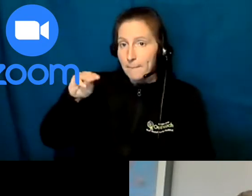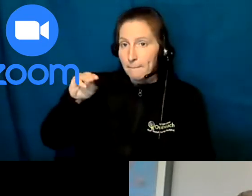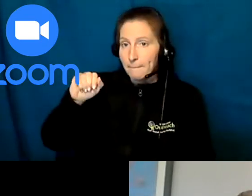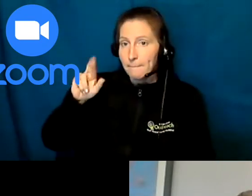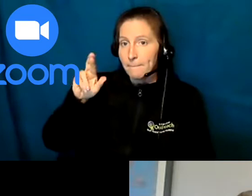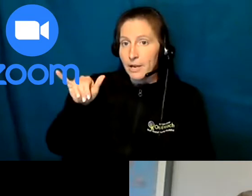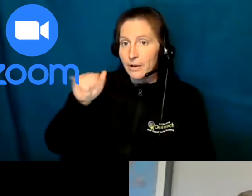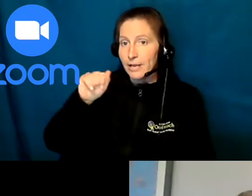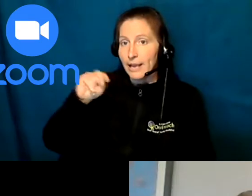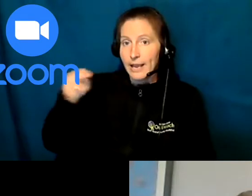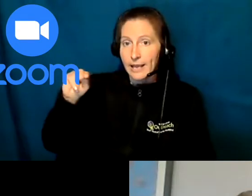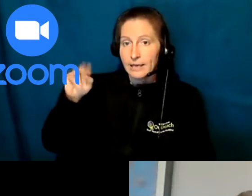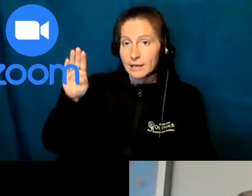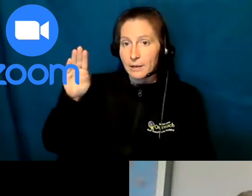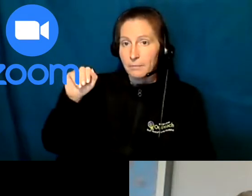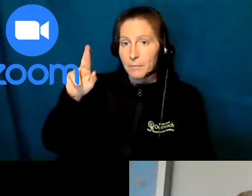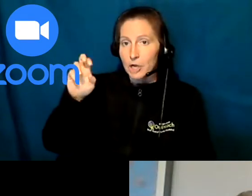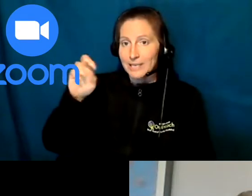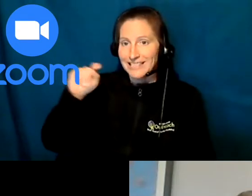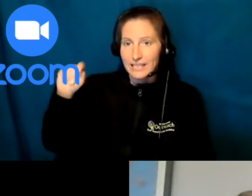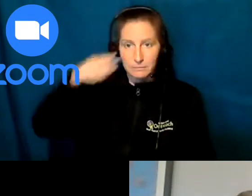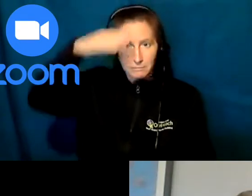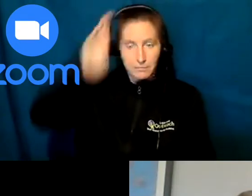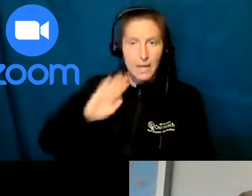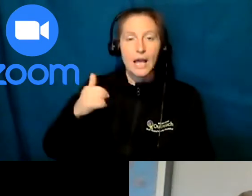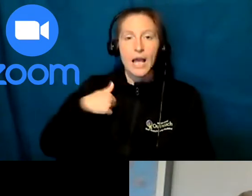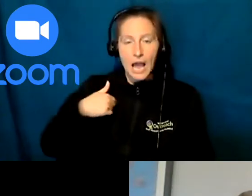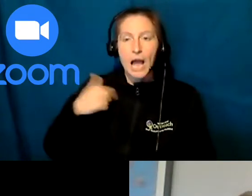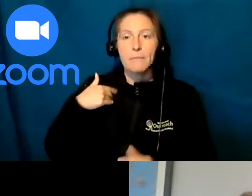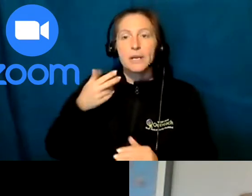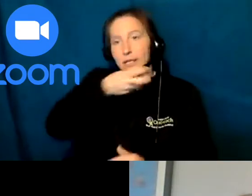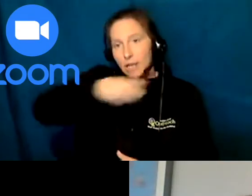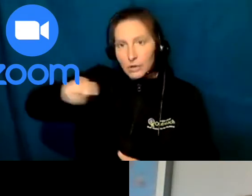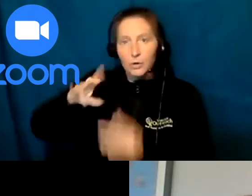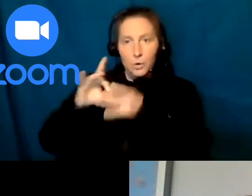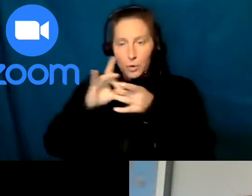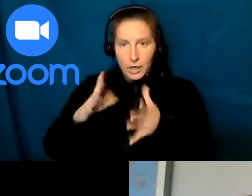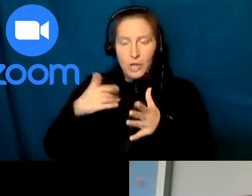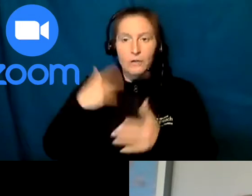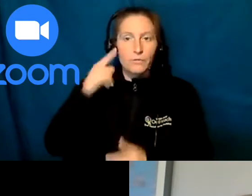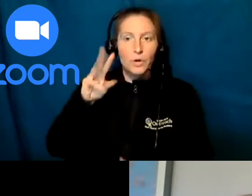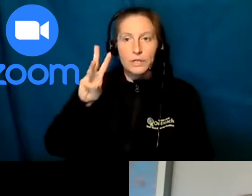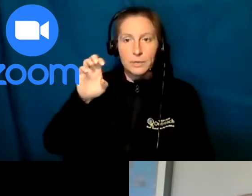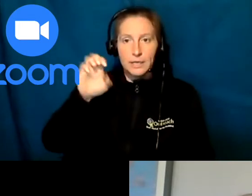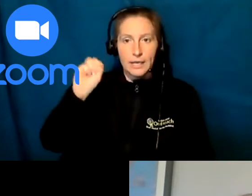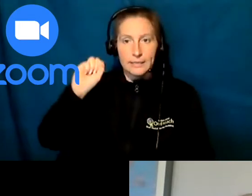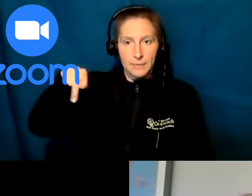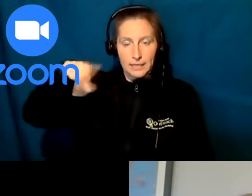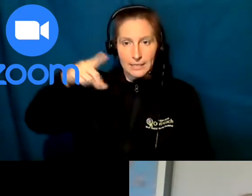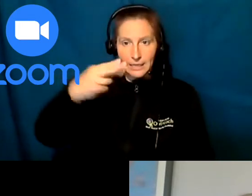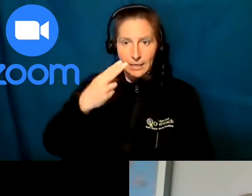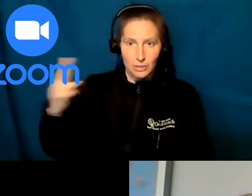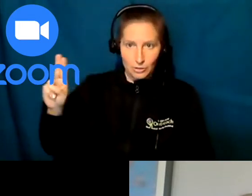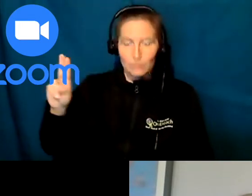the transition coordinator for the Wisconsin Educational Services Program for the Deaf and Hard of Hearing